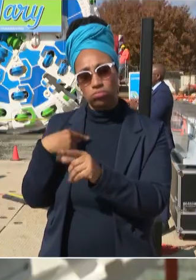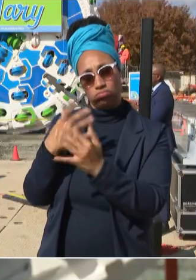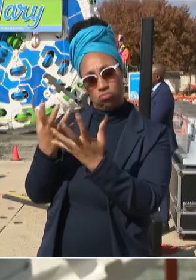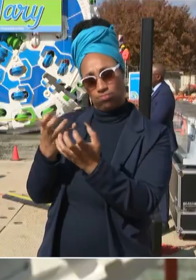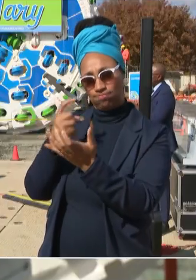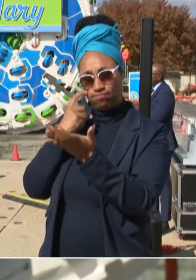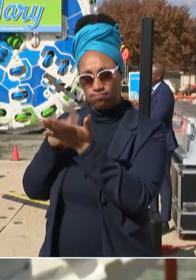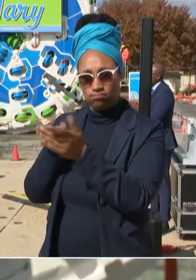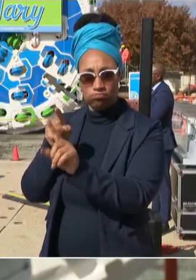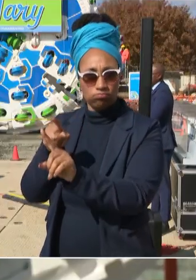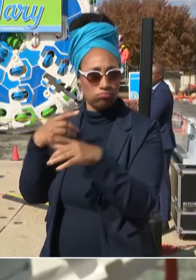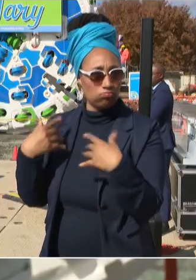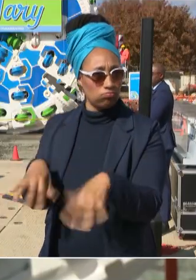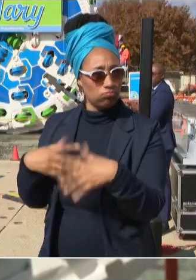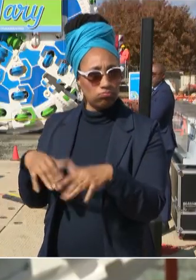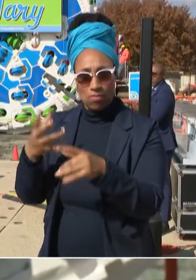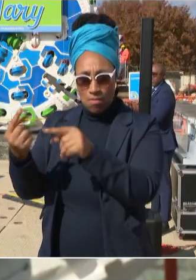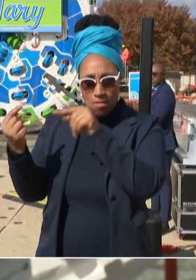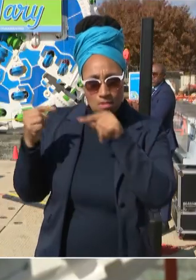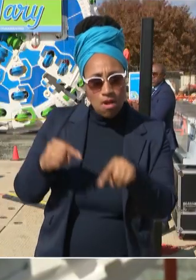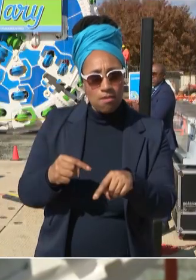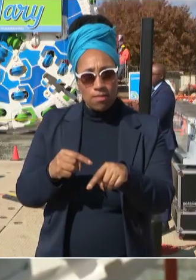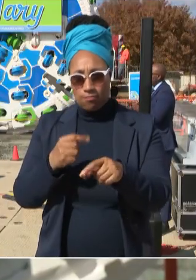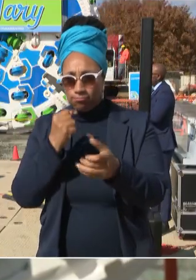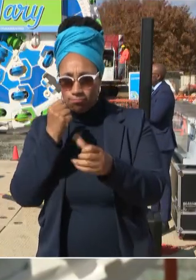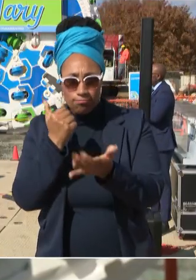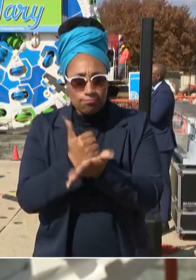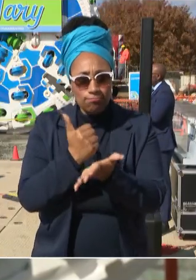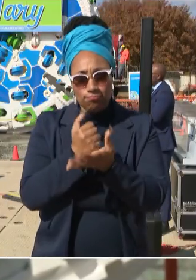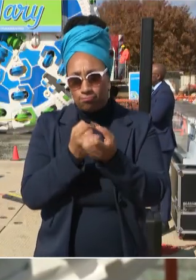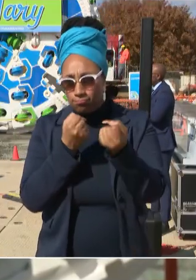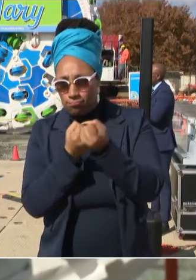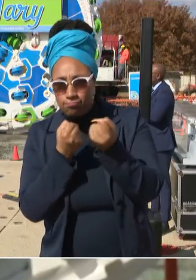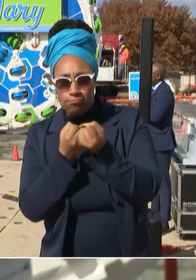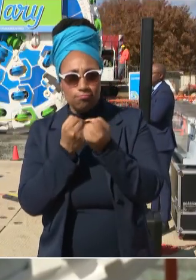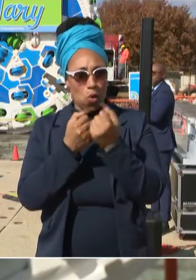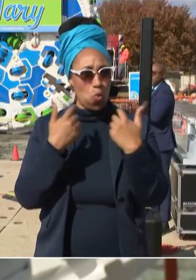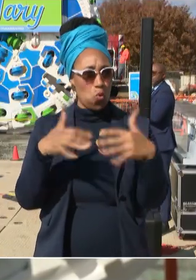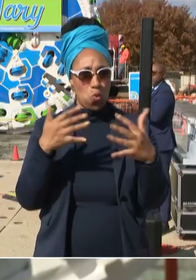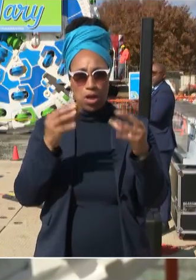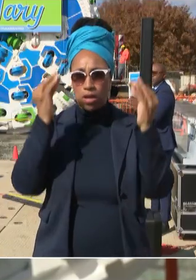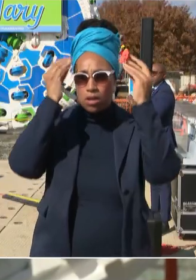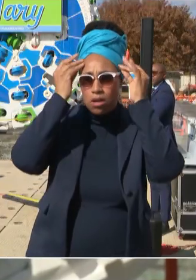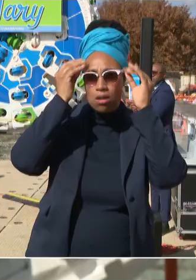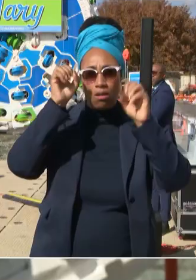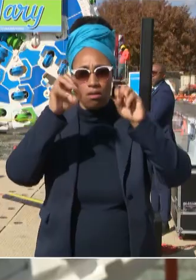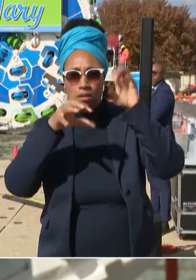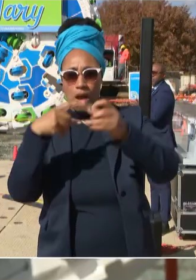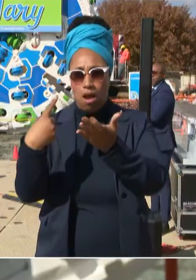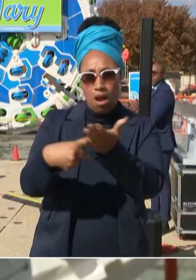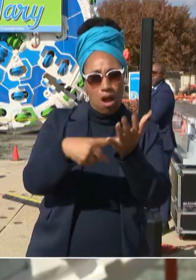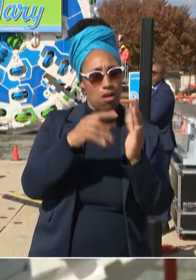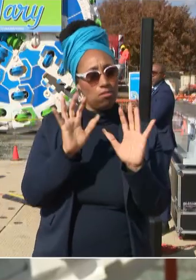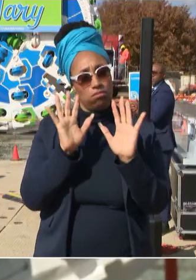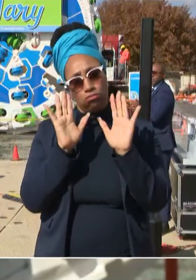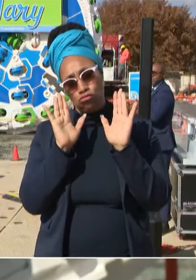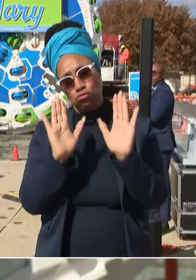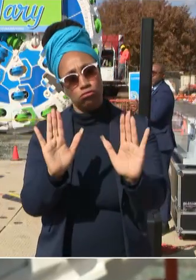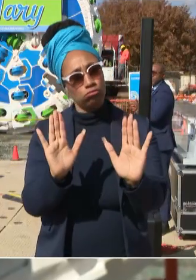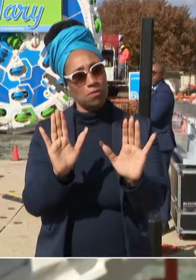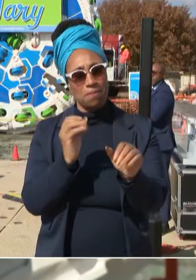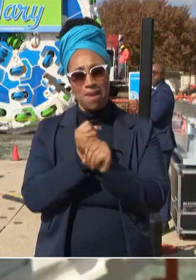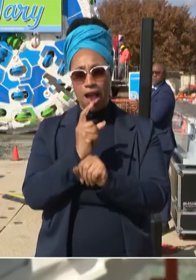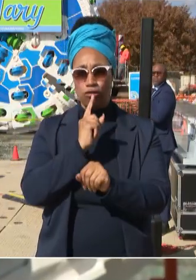here today, and thank you for truly what you give us and the feedback to encourage really what we know Mayor Bowser says, ensuring all 8 wards